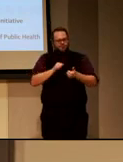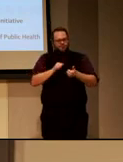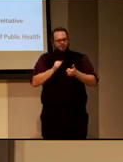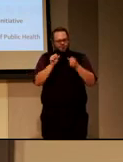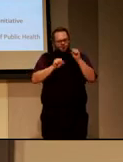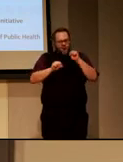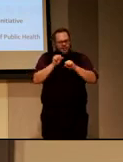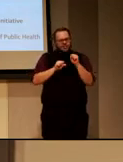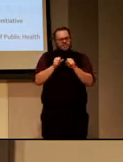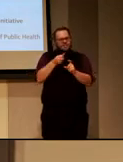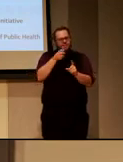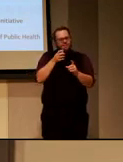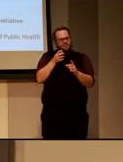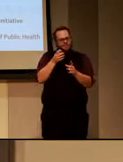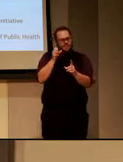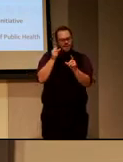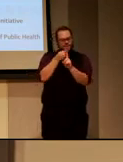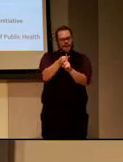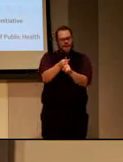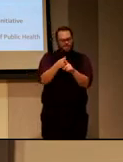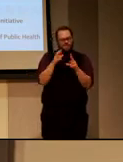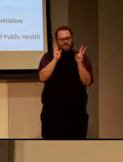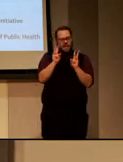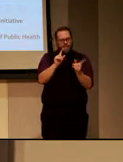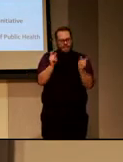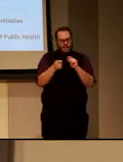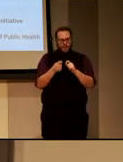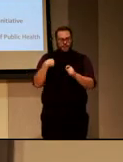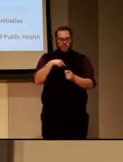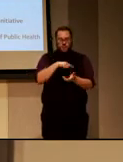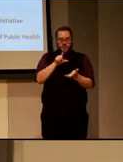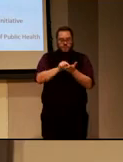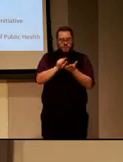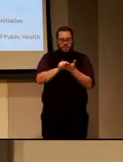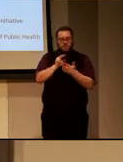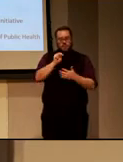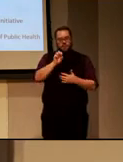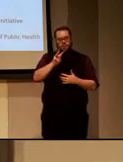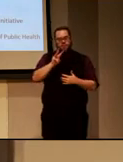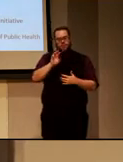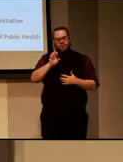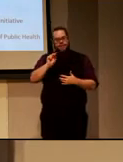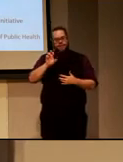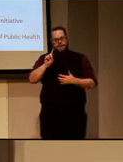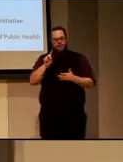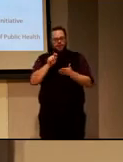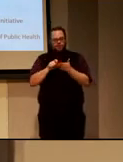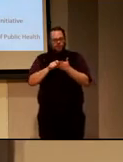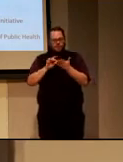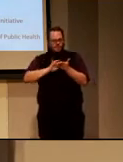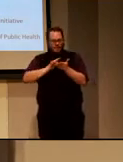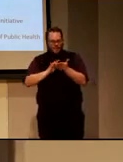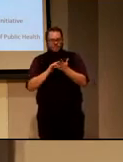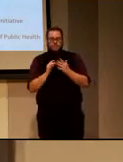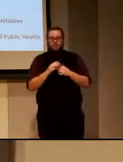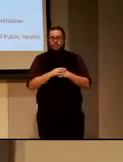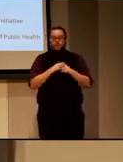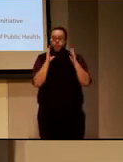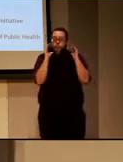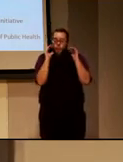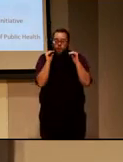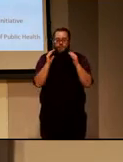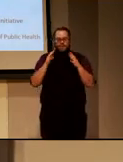impacts of climate change on health. We published our perspective in the New England Journal of Medicine, with the hope of helping healthcare